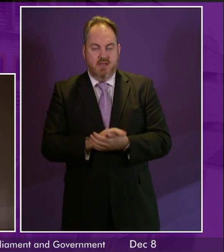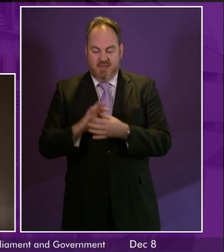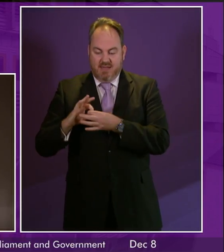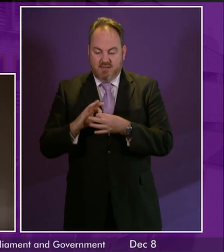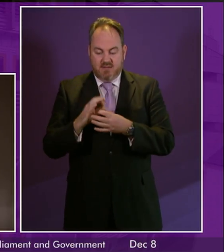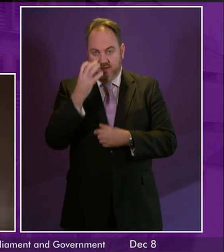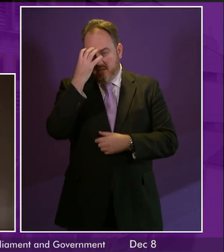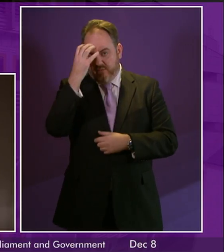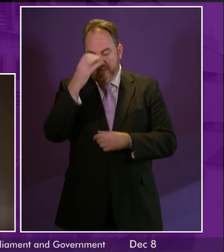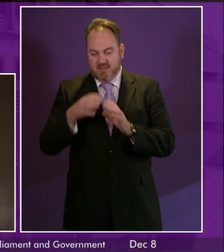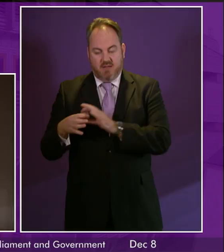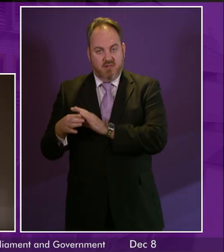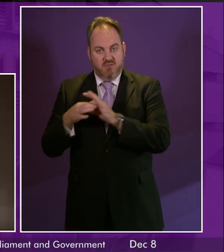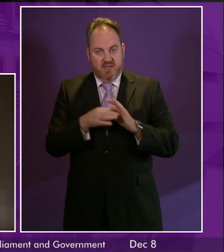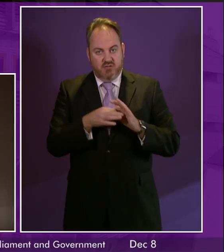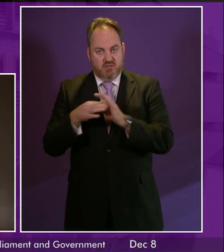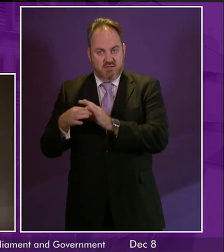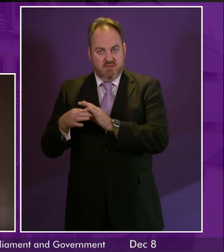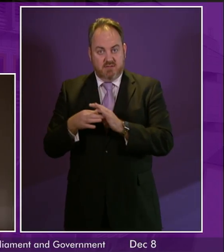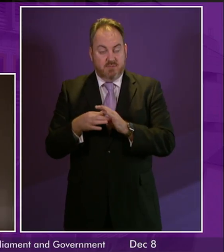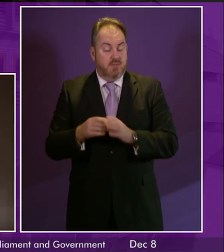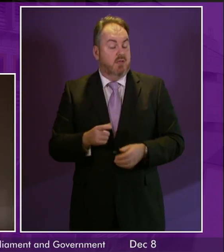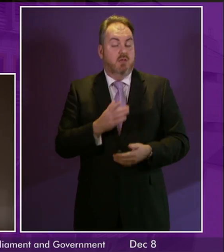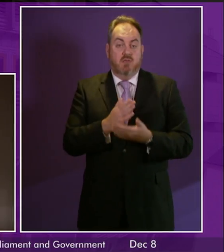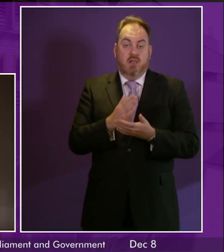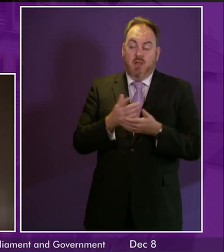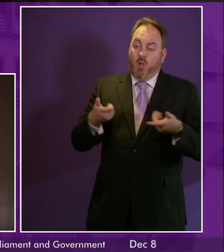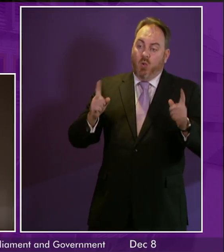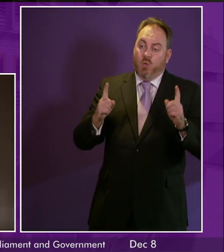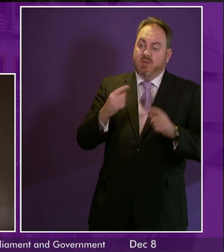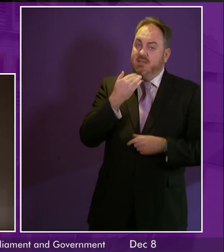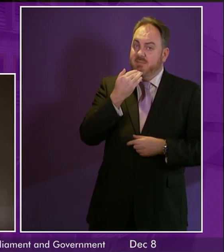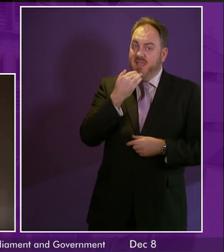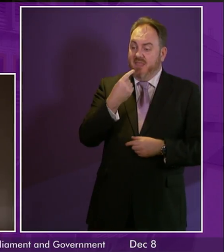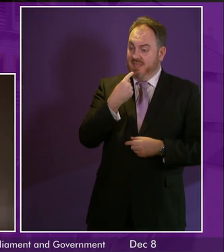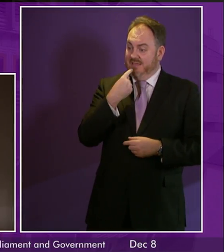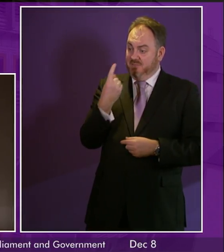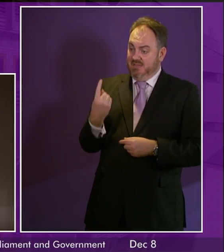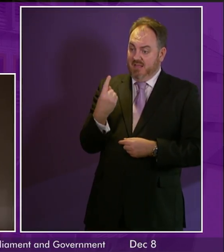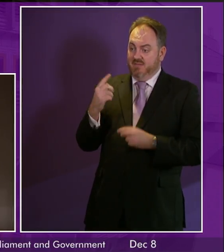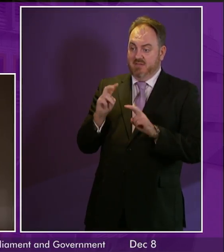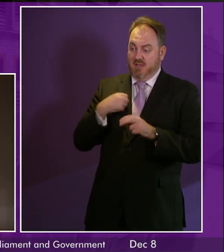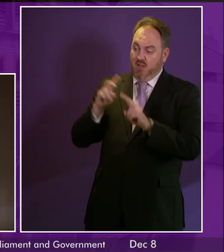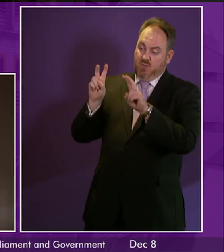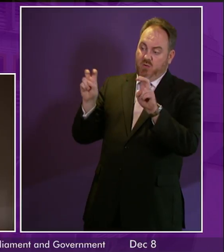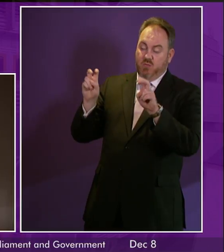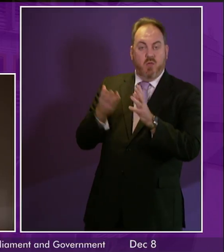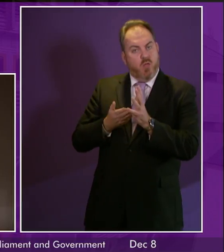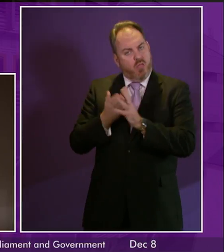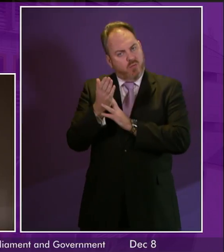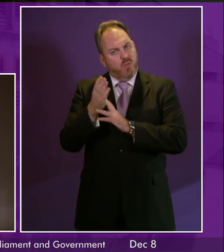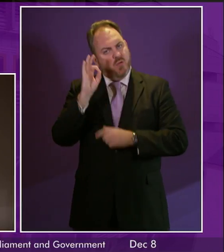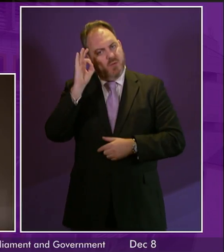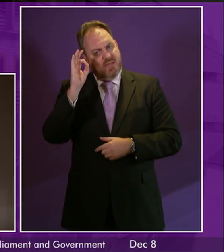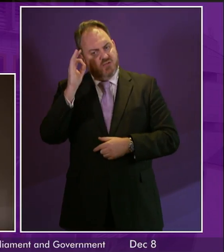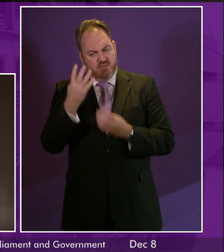this issue in its report. And it's worth recalling what Lord Smith himself had to say, and I quote, "Throughout the course of the Commission, the